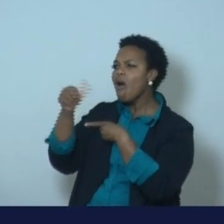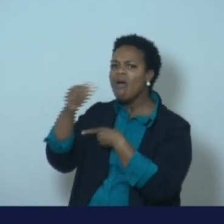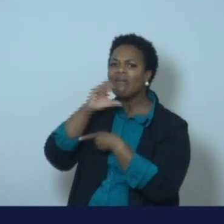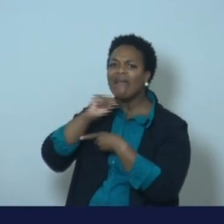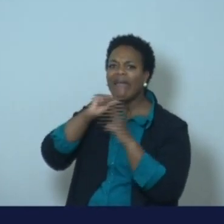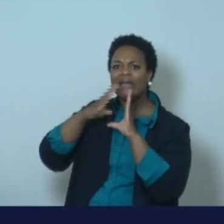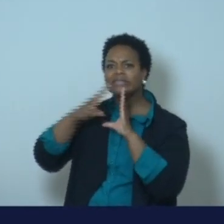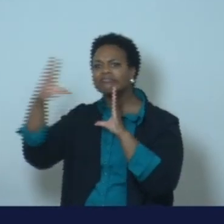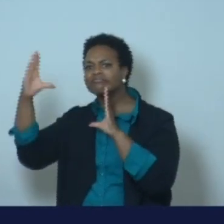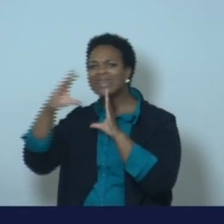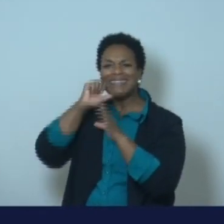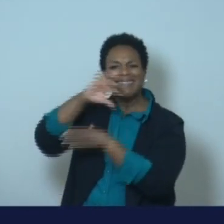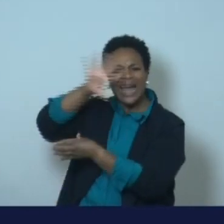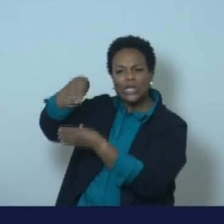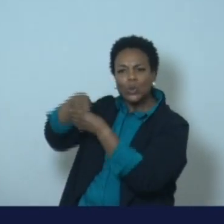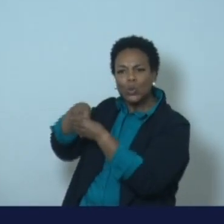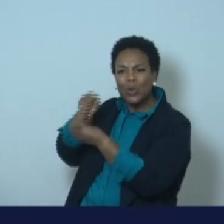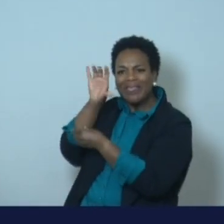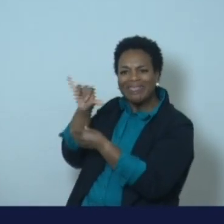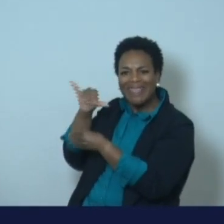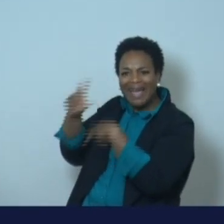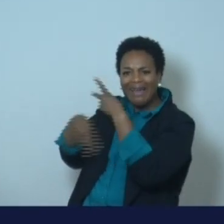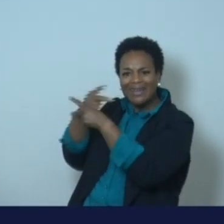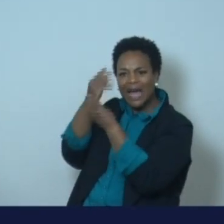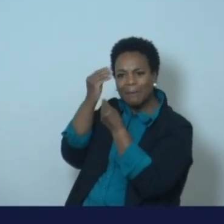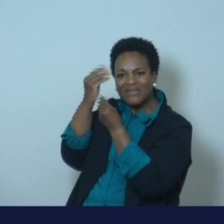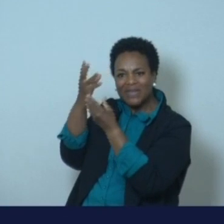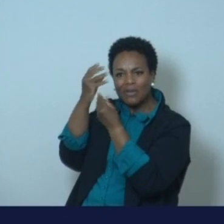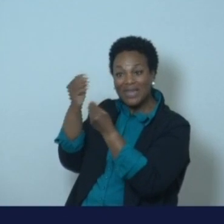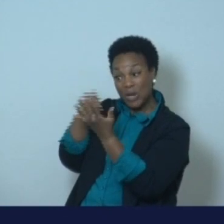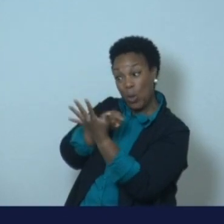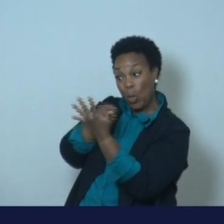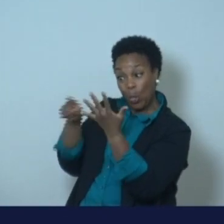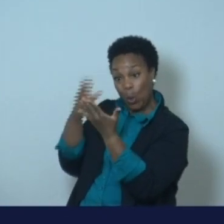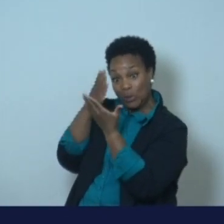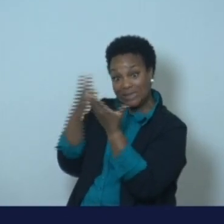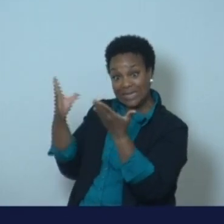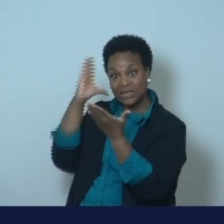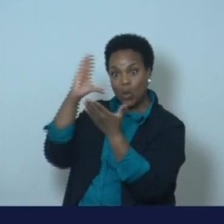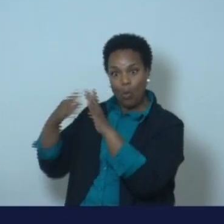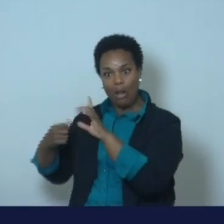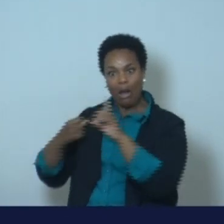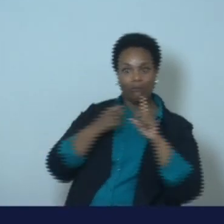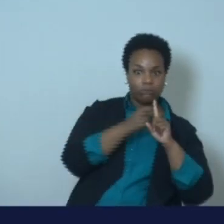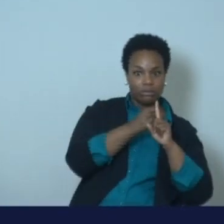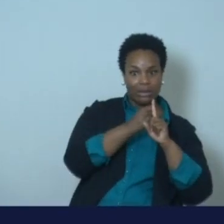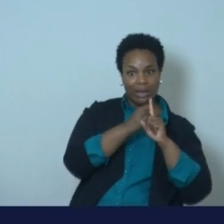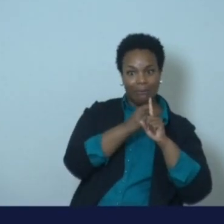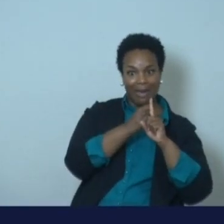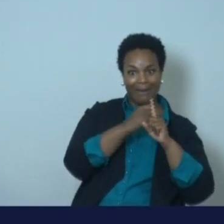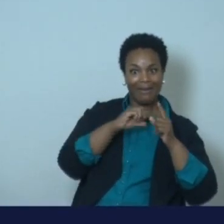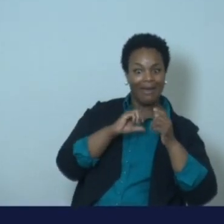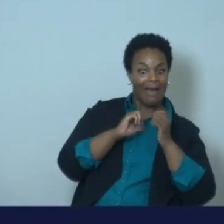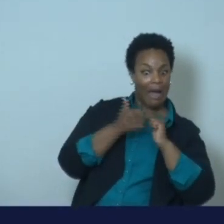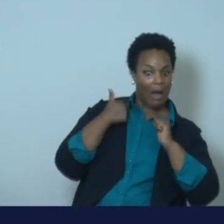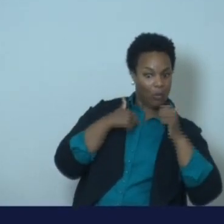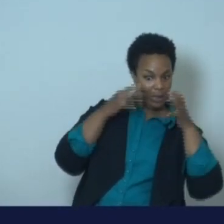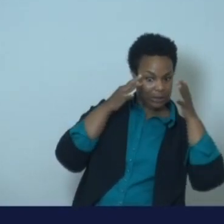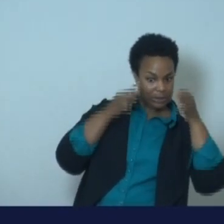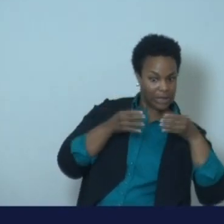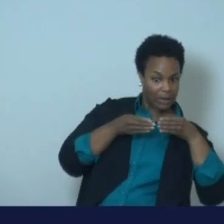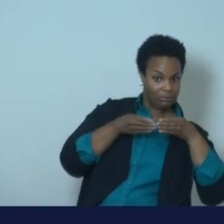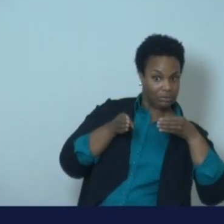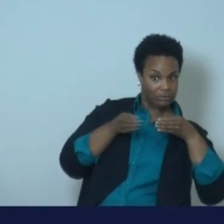of that has an impact on where you might be and the decisions that you make. How early you made decisions to close down,